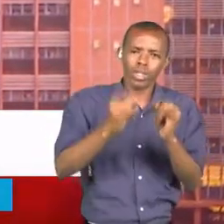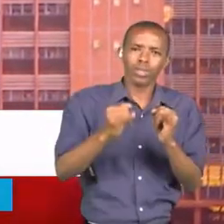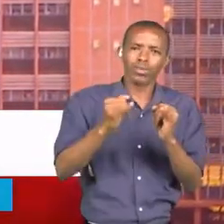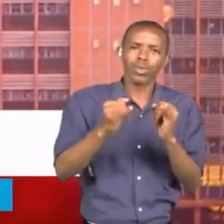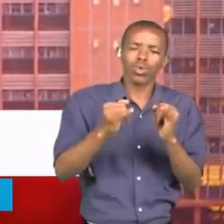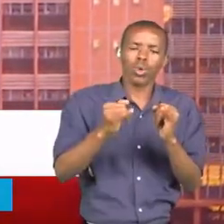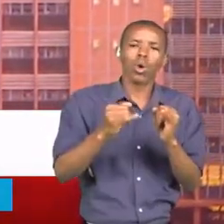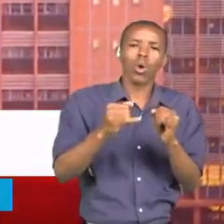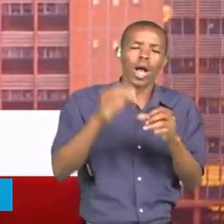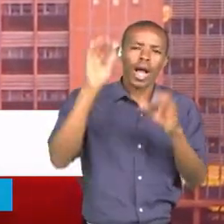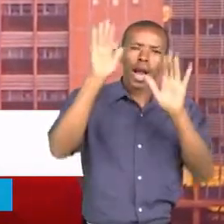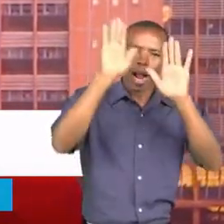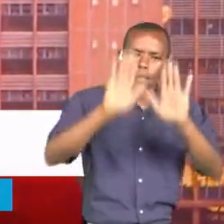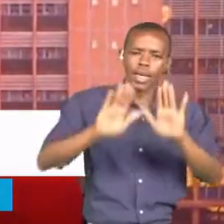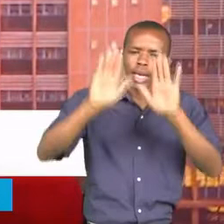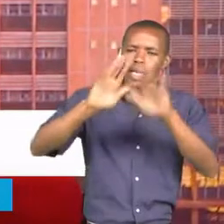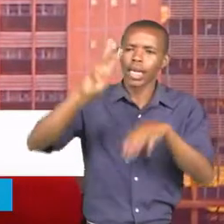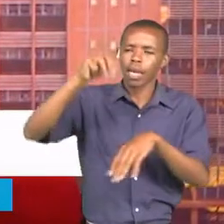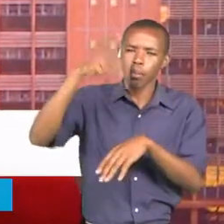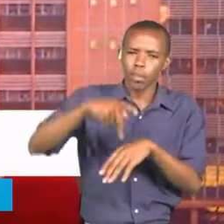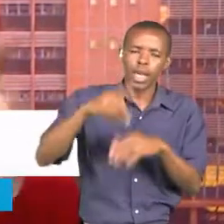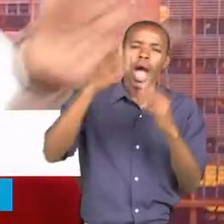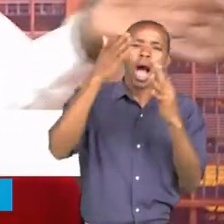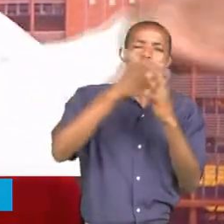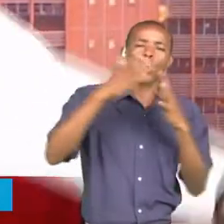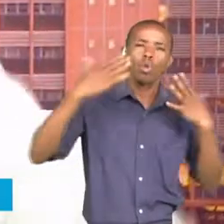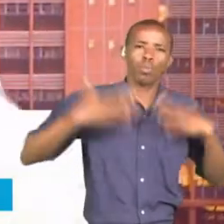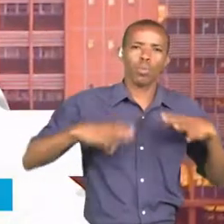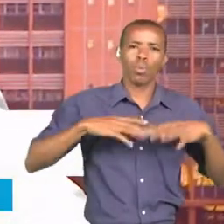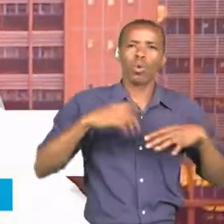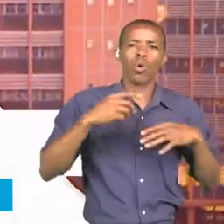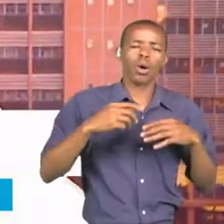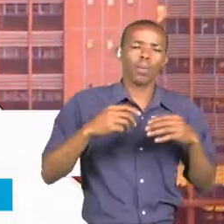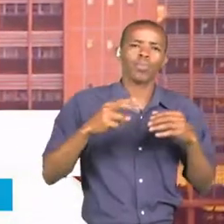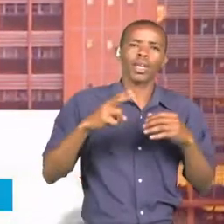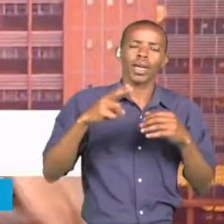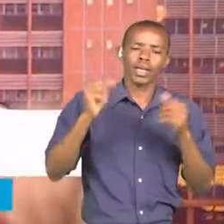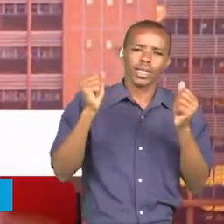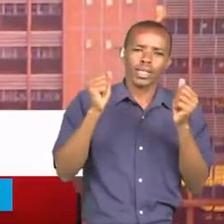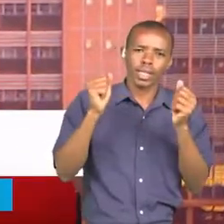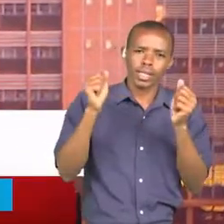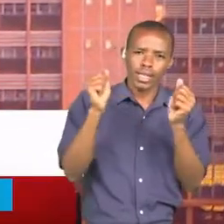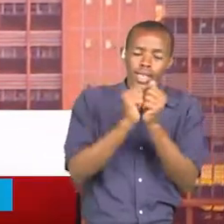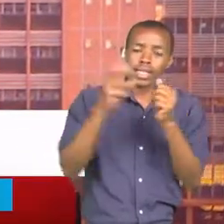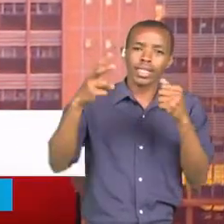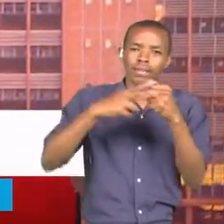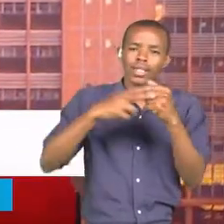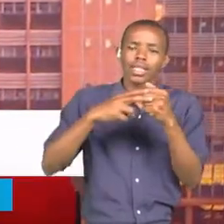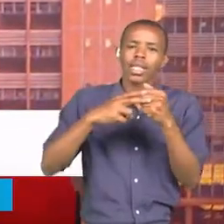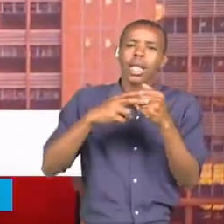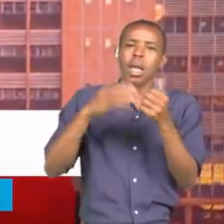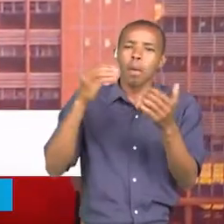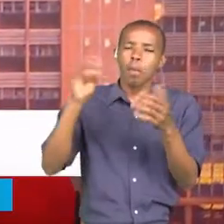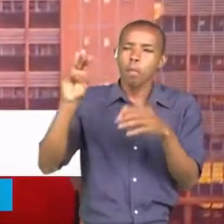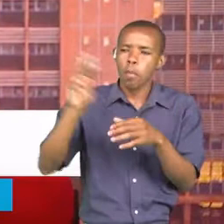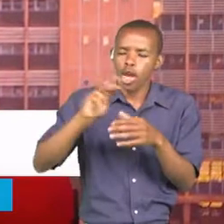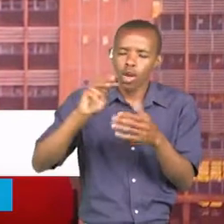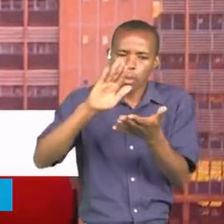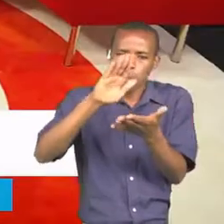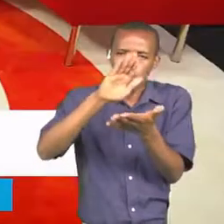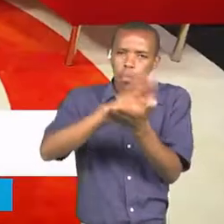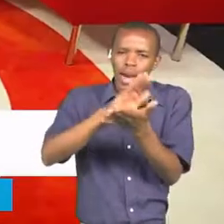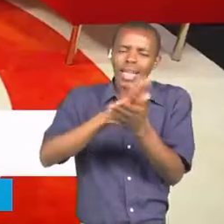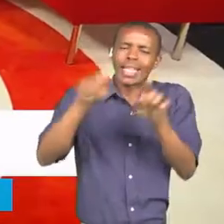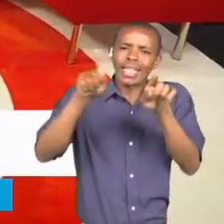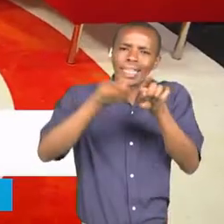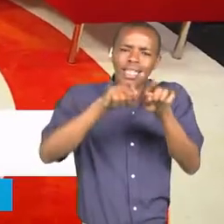MP is among the people who had 17 billion shillings at the bank. And at the same time in